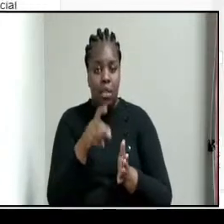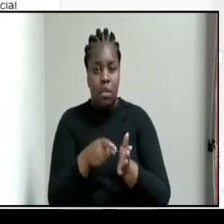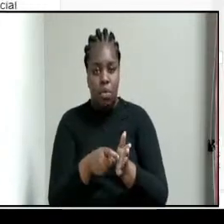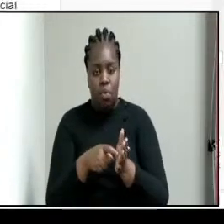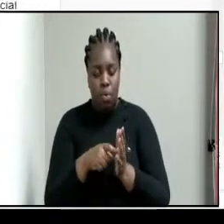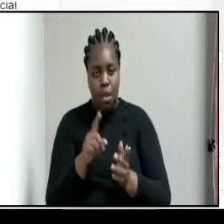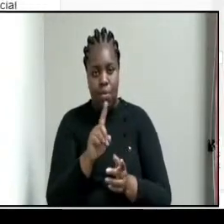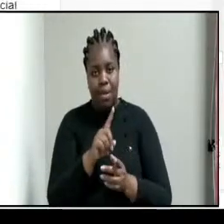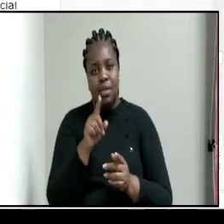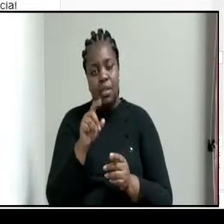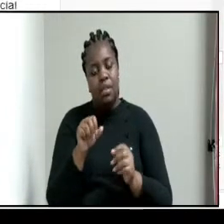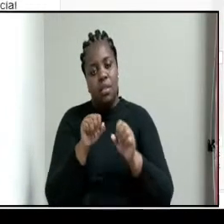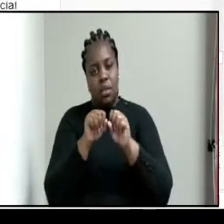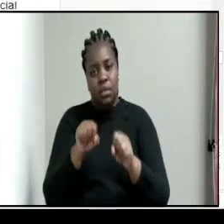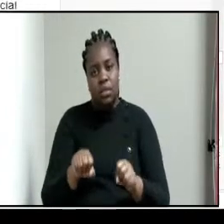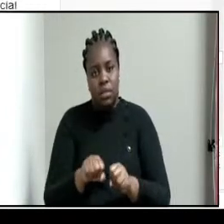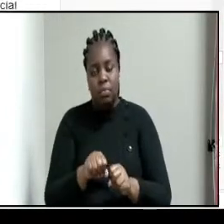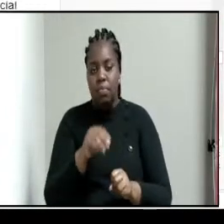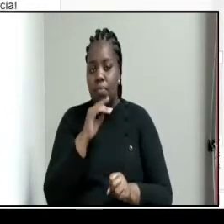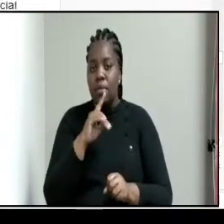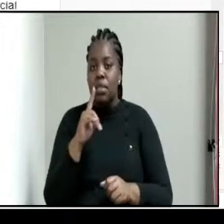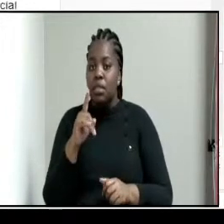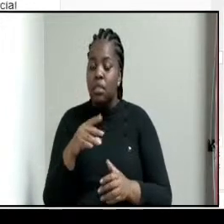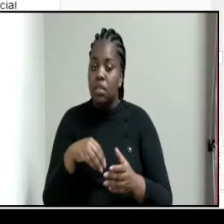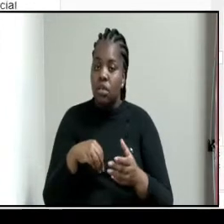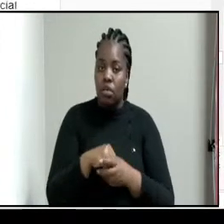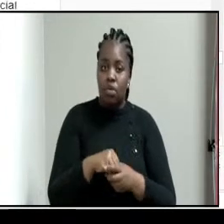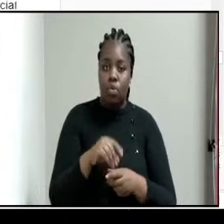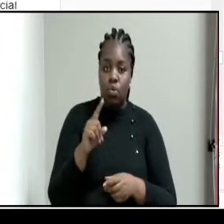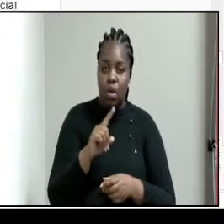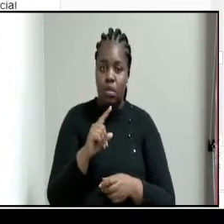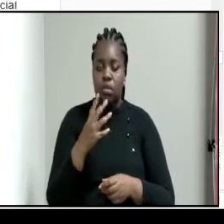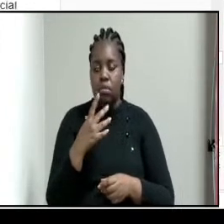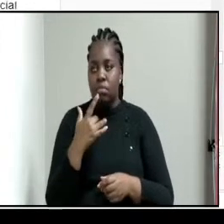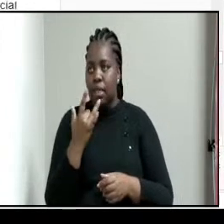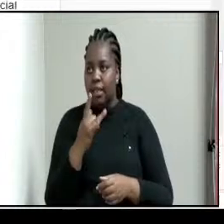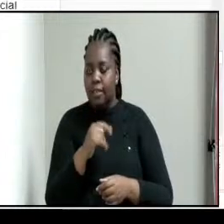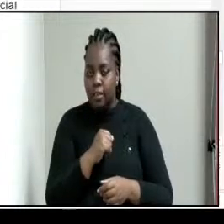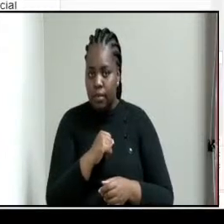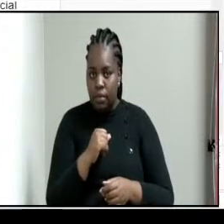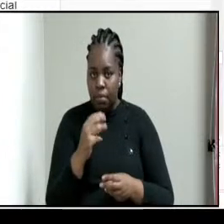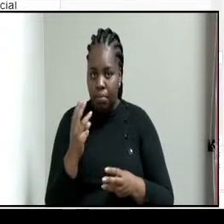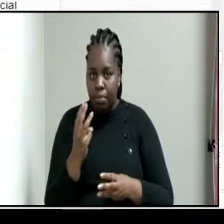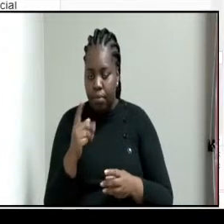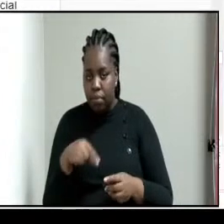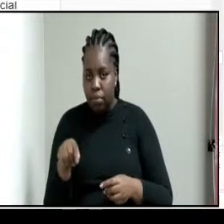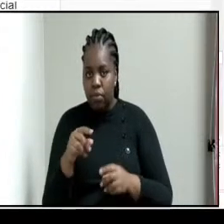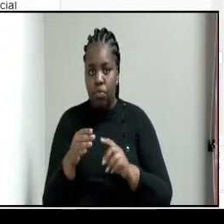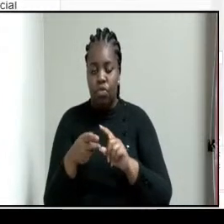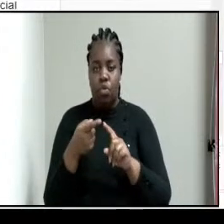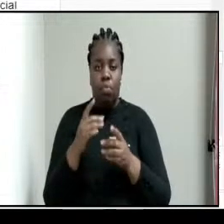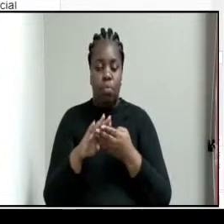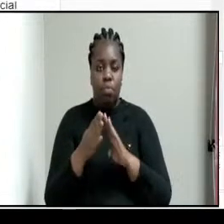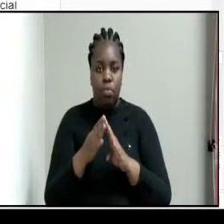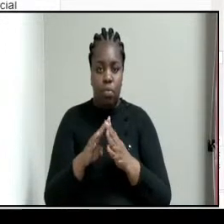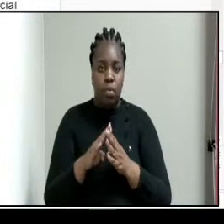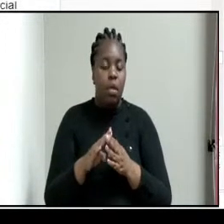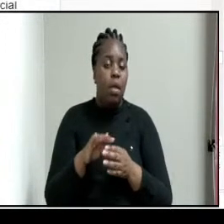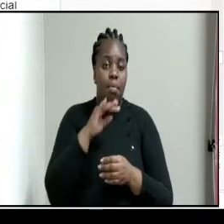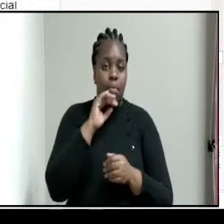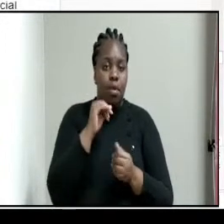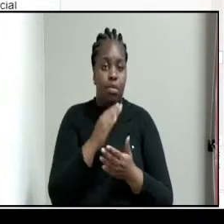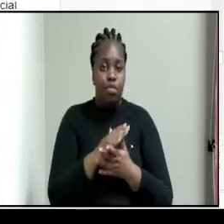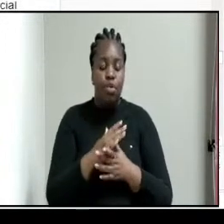regulatory system which includes inspection. Earlier I spoke about consumer protection, the prosecution, and other